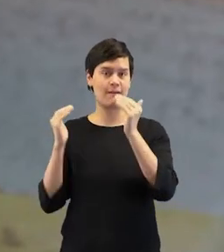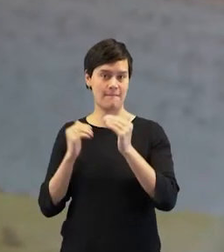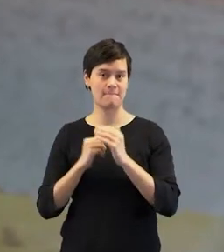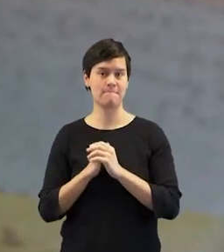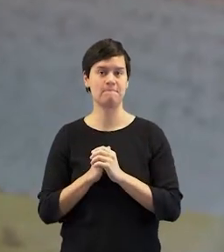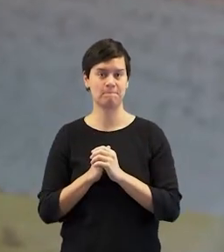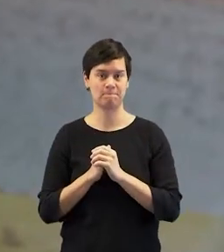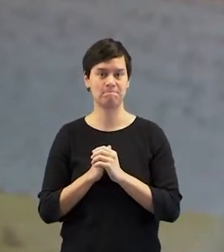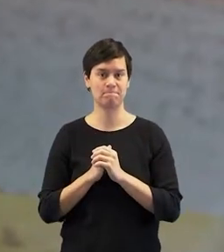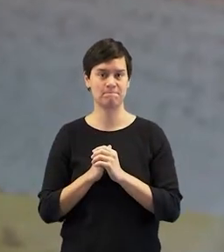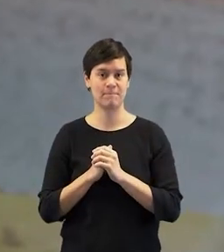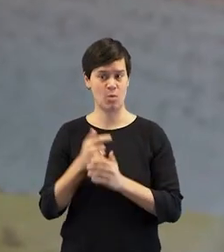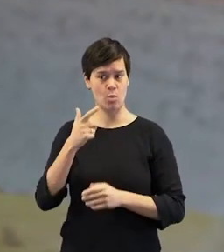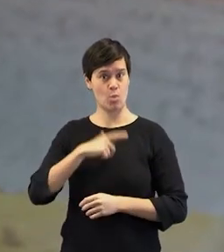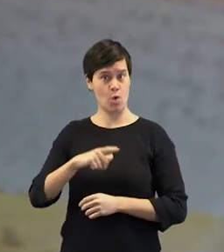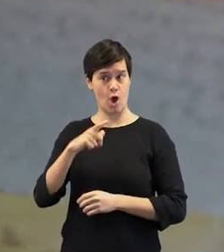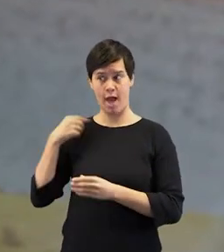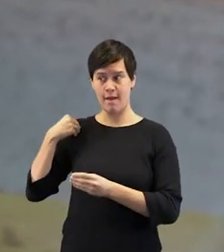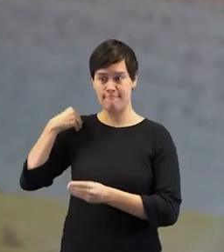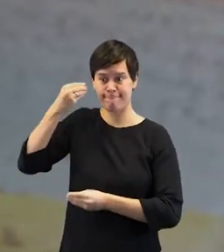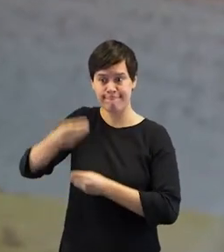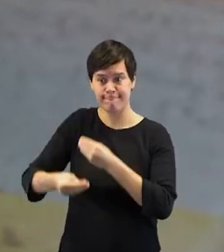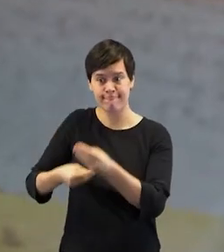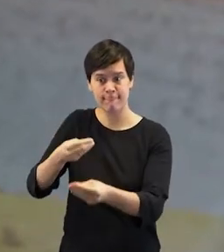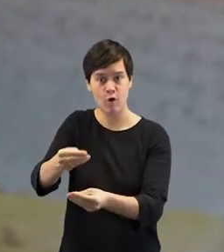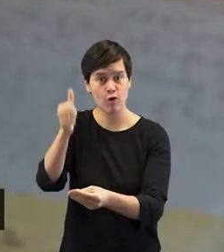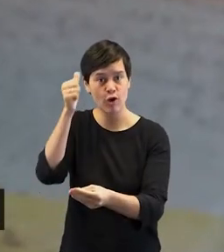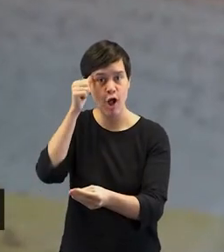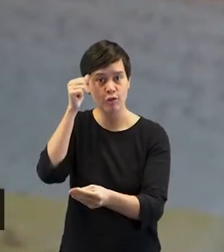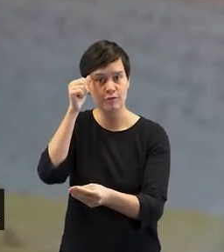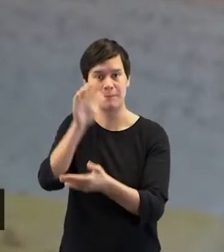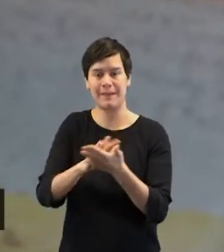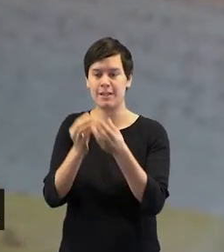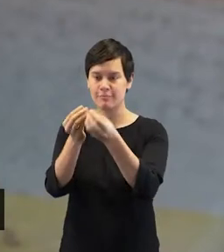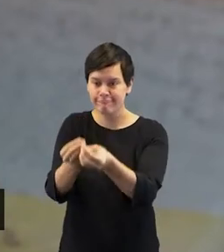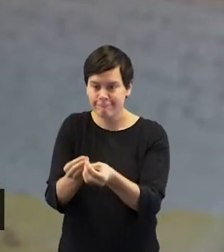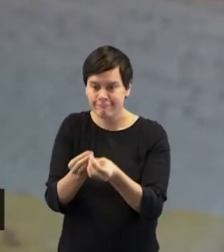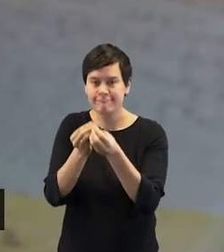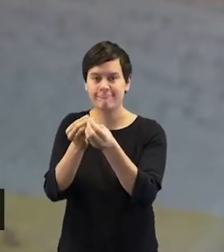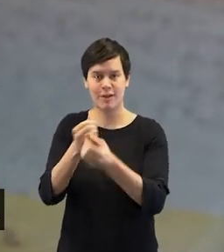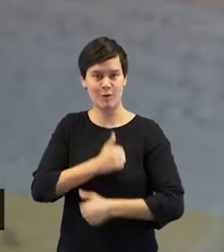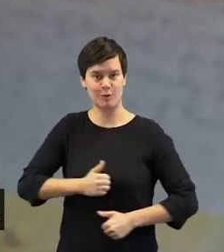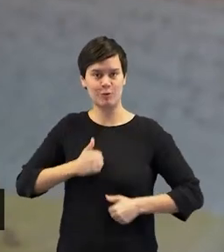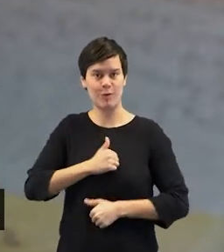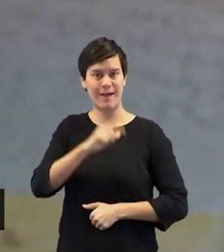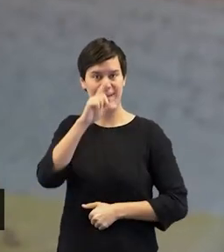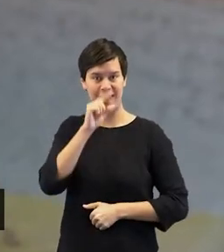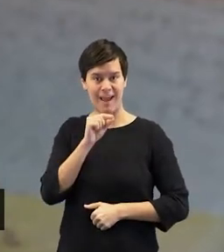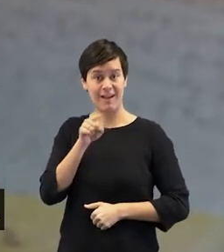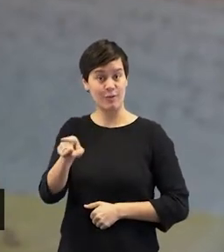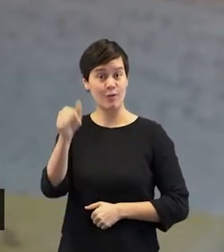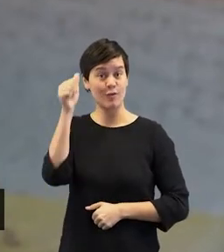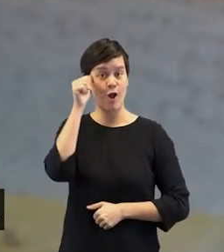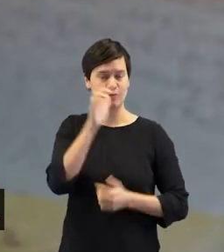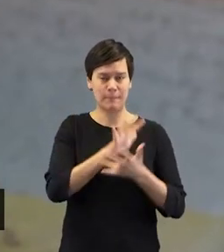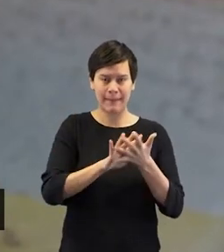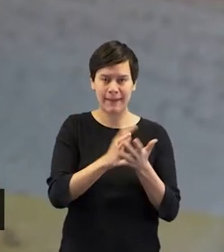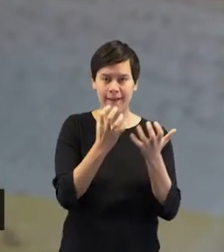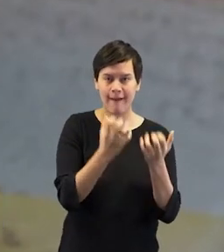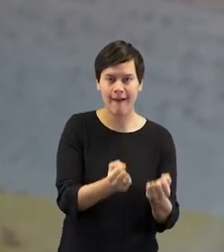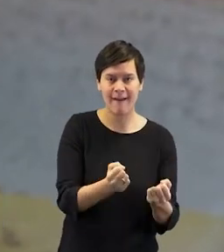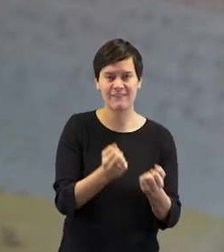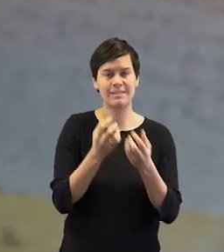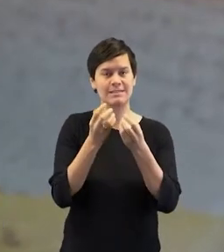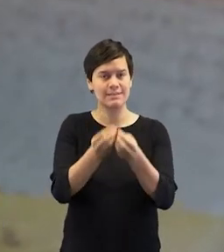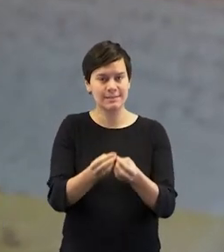kōkōrangitanga ki haia. E ōna koeke o Ngai Tūhoi. Hei aha, hei taonga whakahirahira māna, hei tāonga wairua